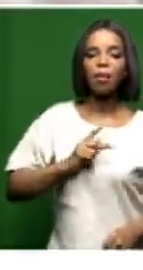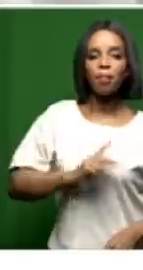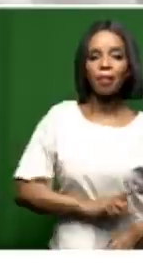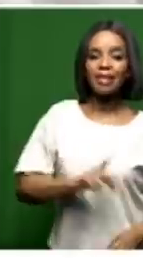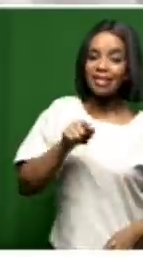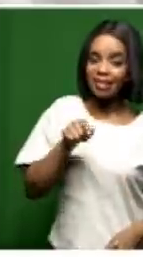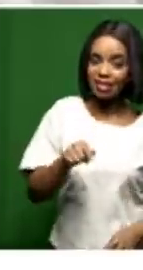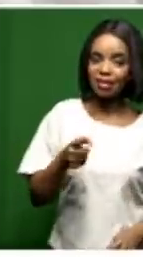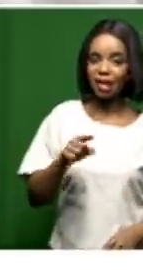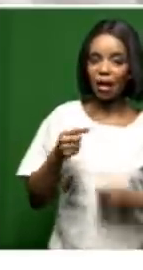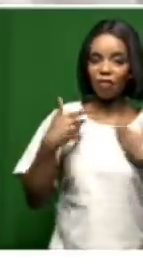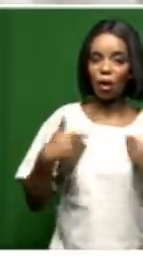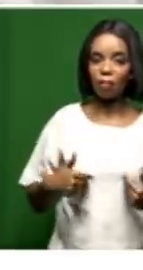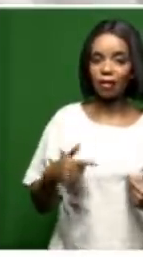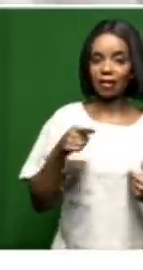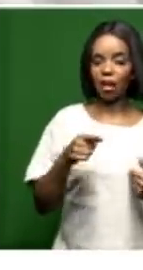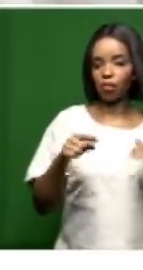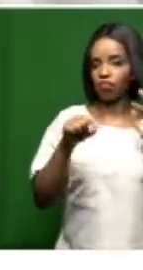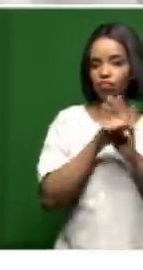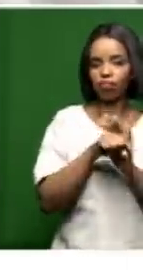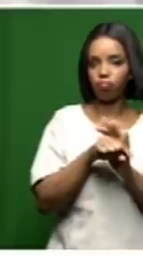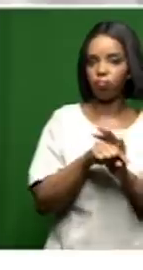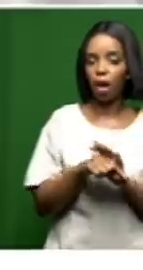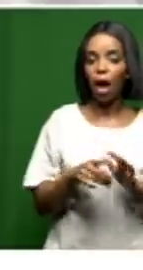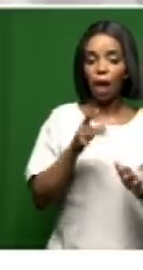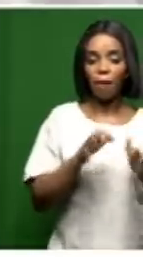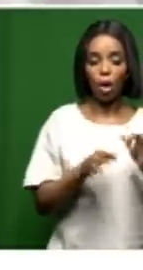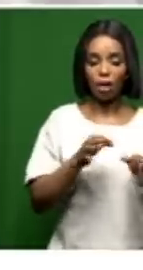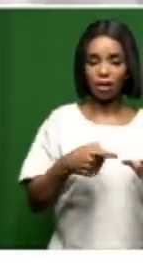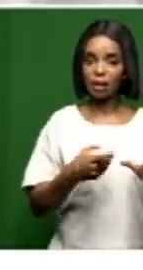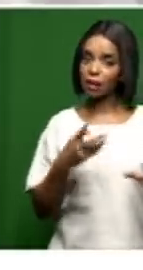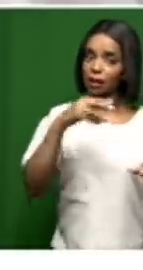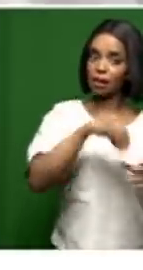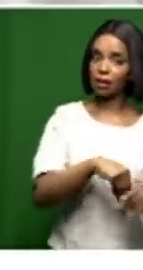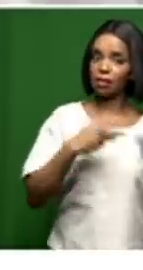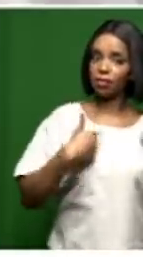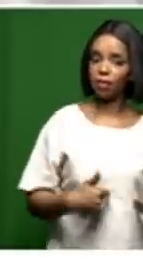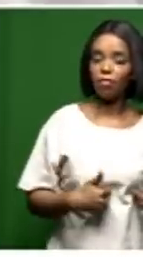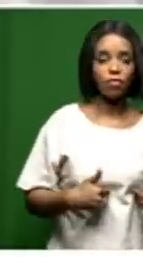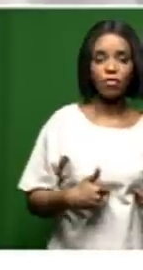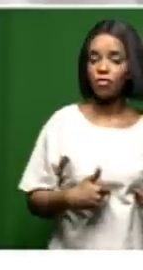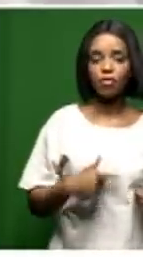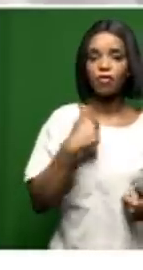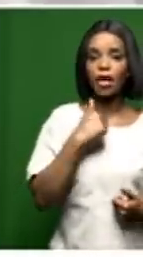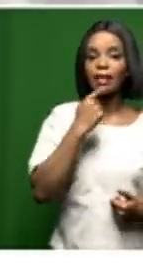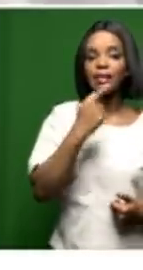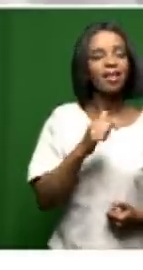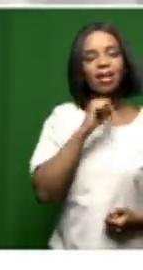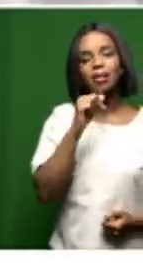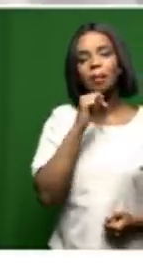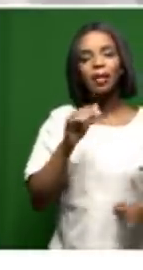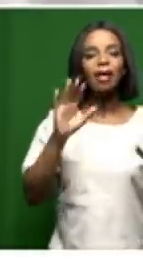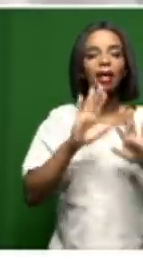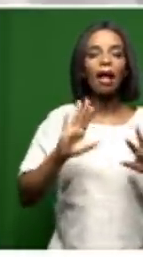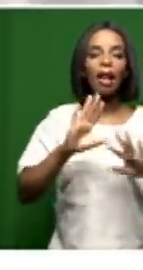it's a patriot. The ANC politics, I don't want to get involved into that. I'm just saying, never mind the color of the T-shirts,